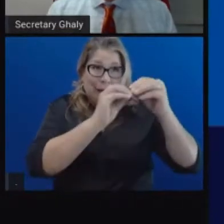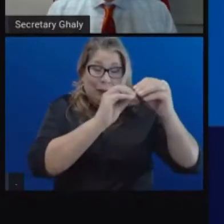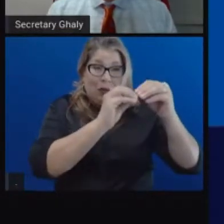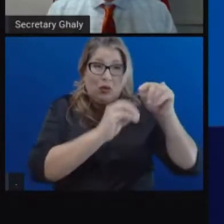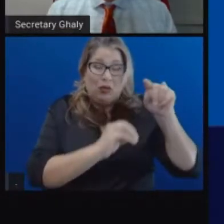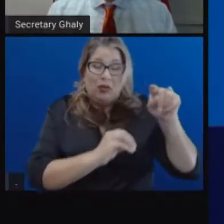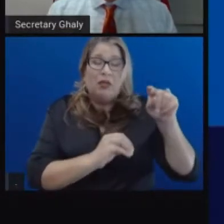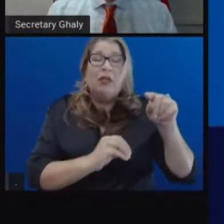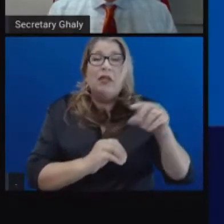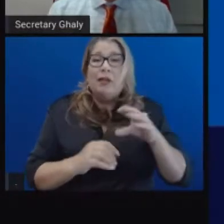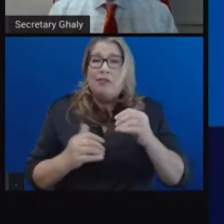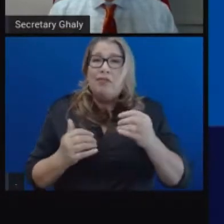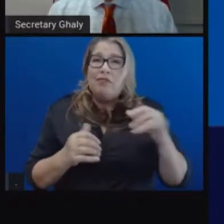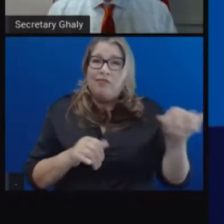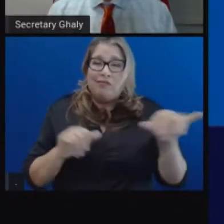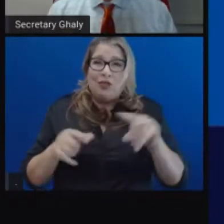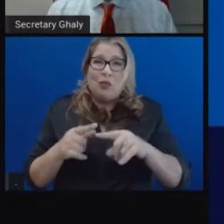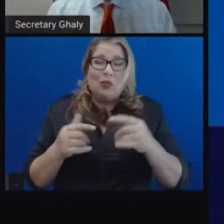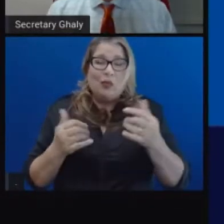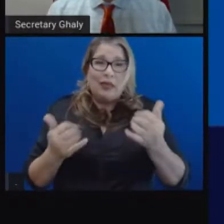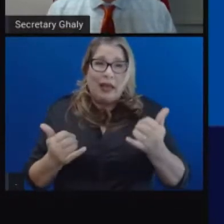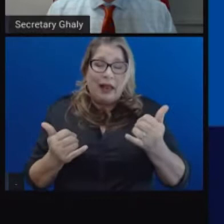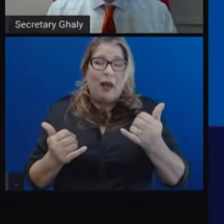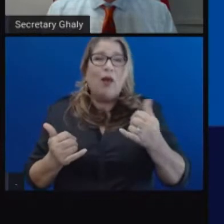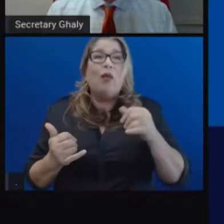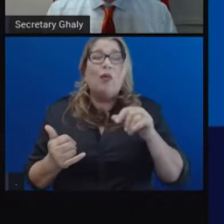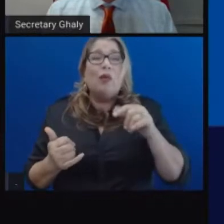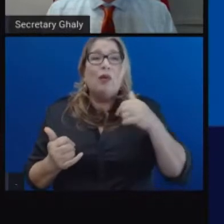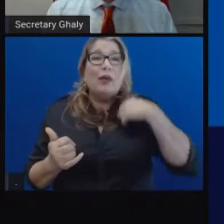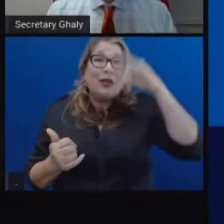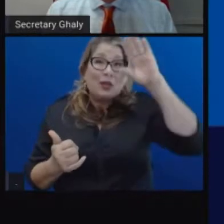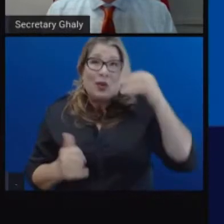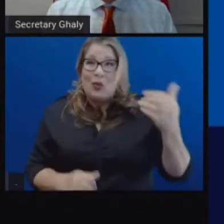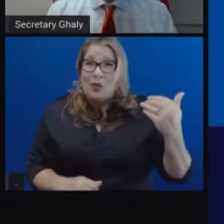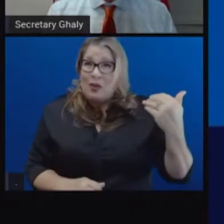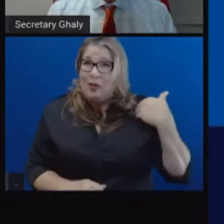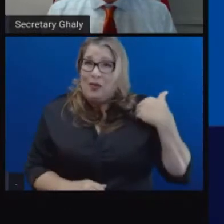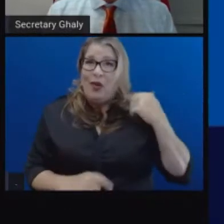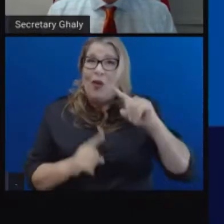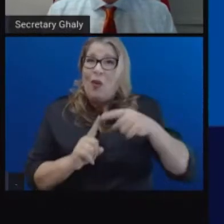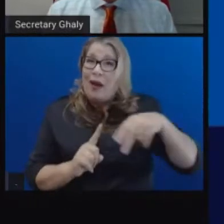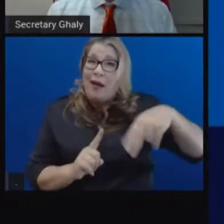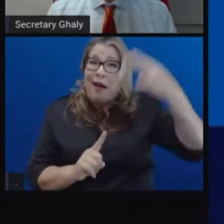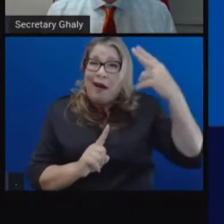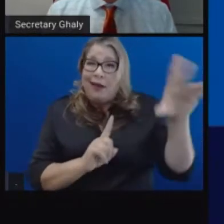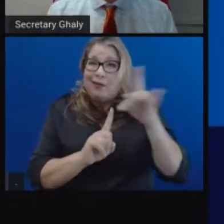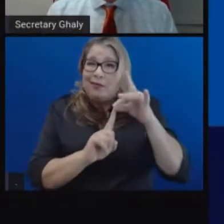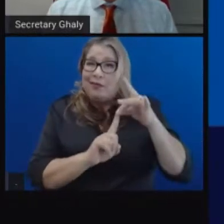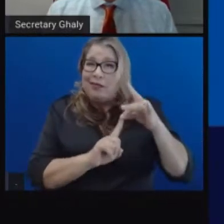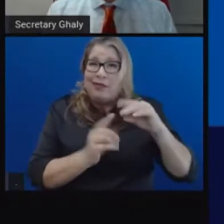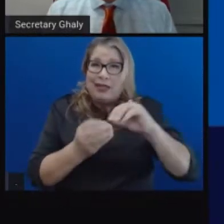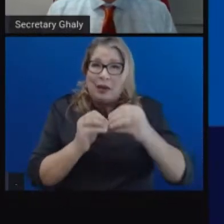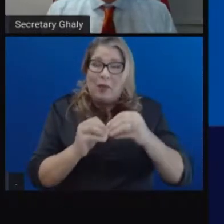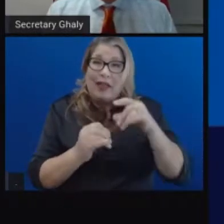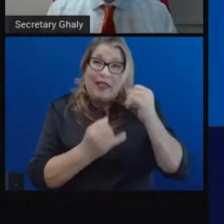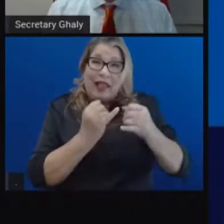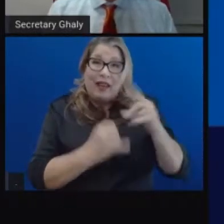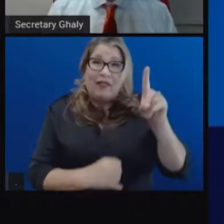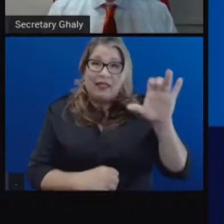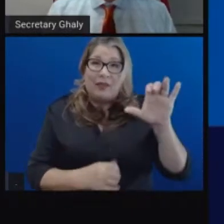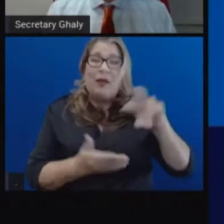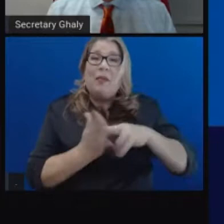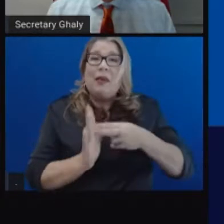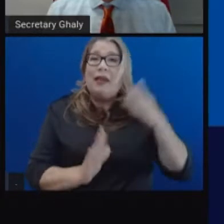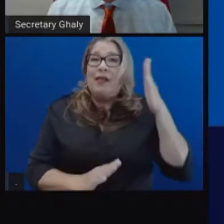to be admitted into our hospitals for the days to come. So we keep looking at the data,